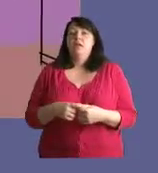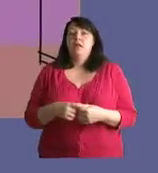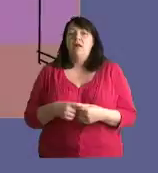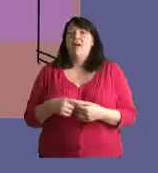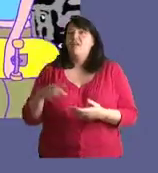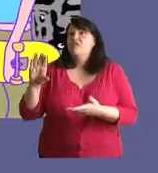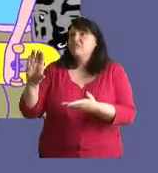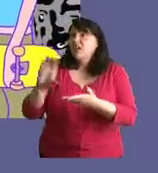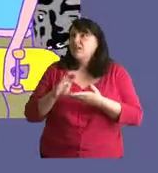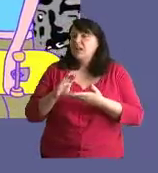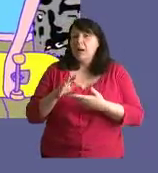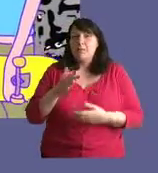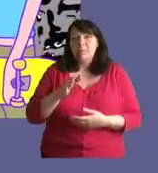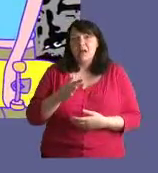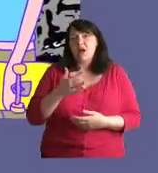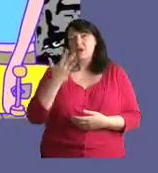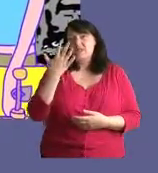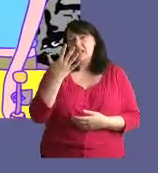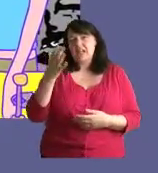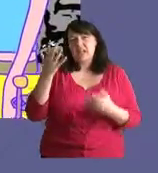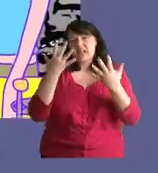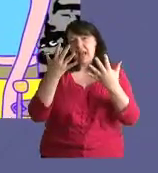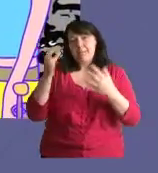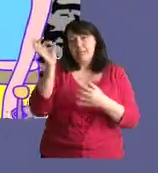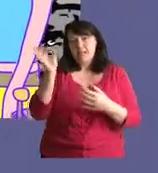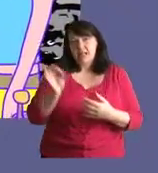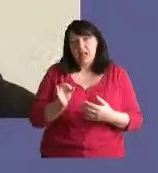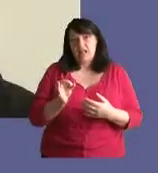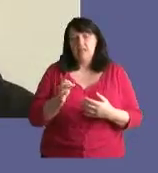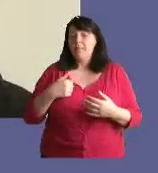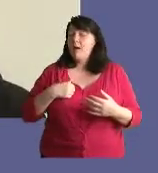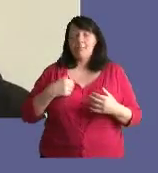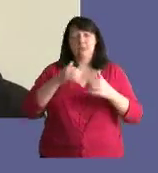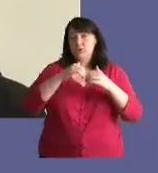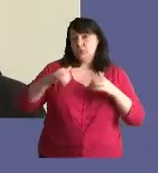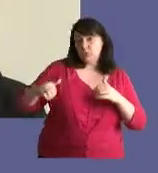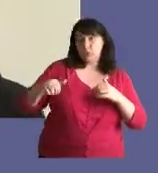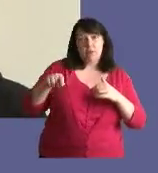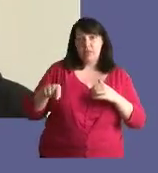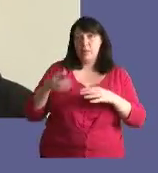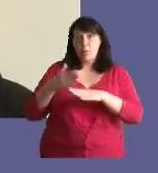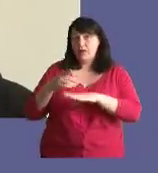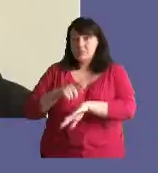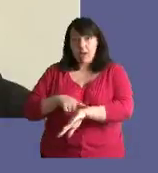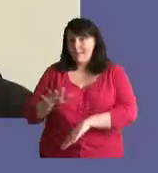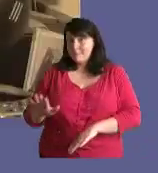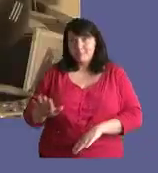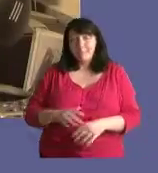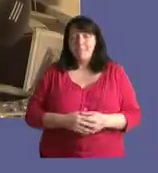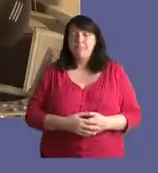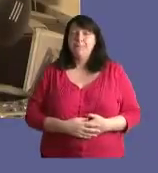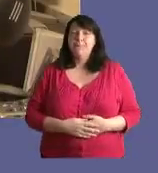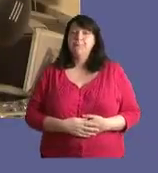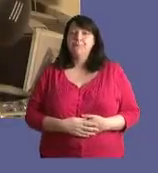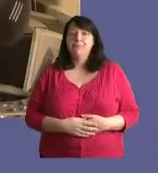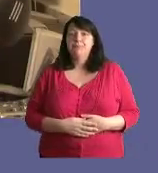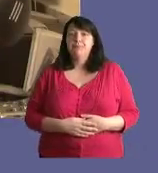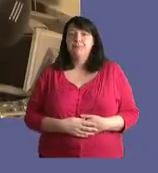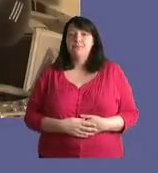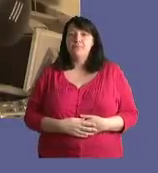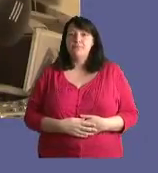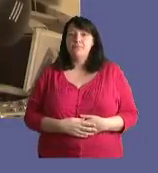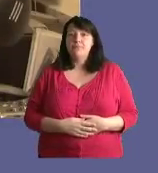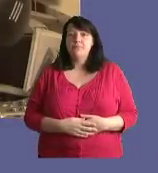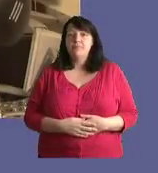that we got probably was 10% of what was spent, and I'm excluding like all the worker time.